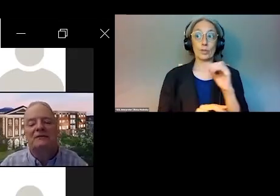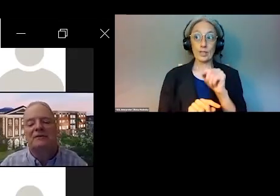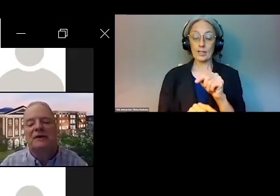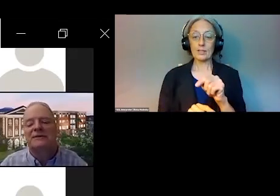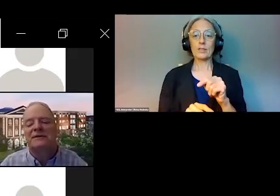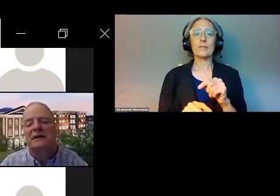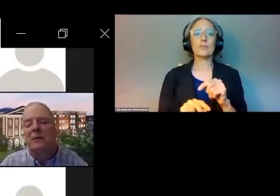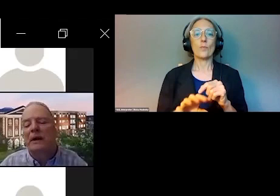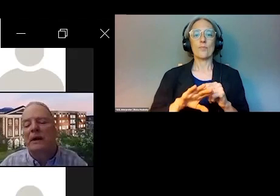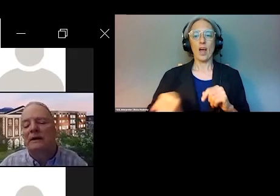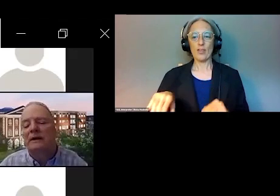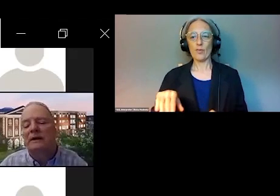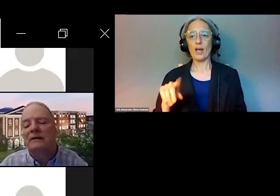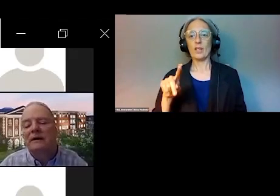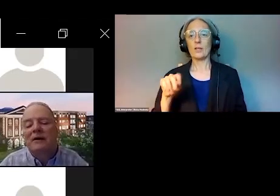on the right, still a